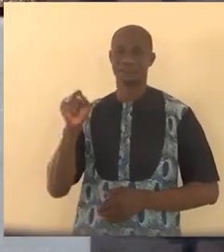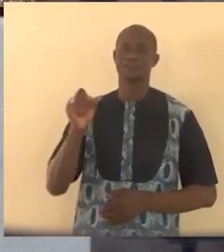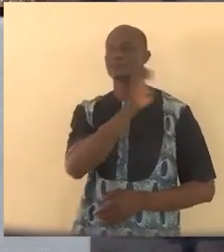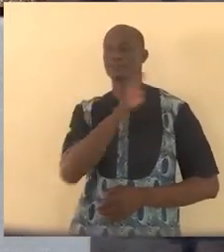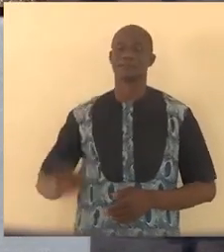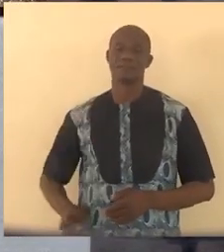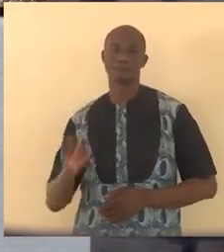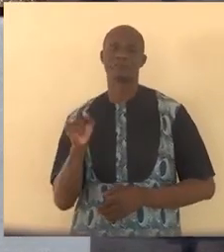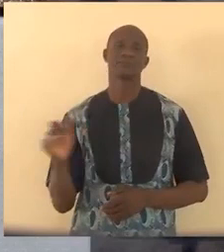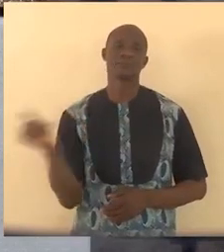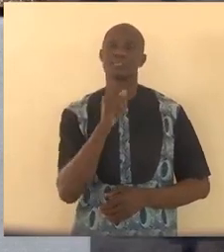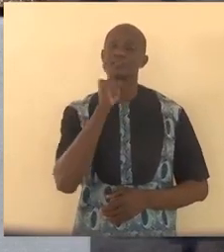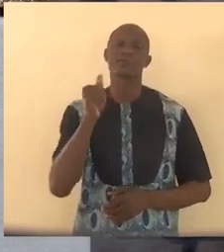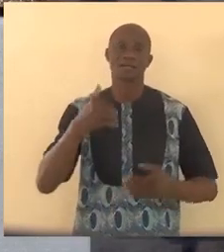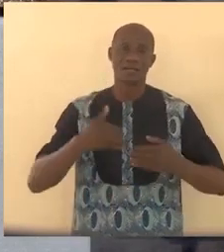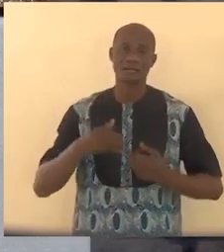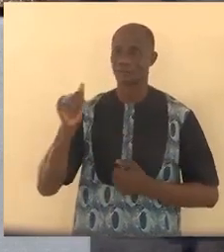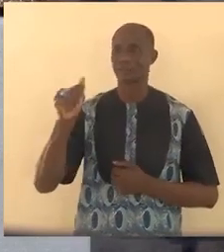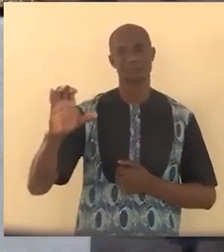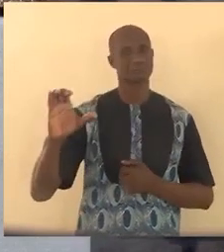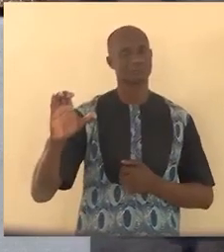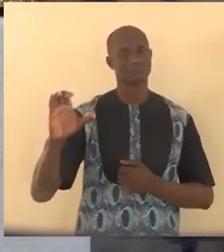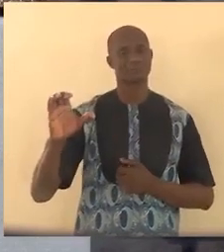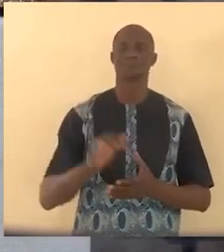Kings, emperors, they did not have air conditioner.